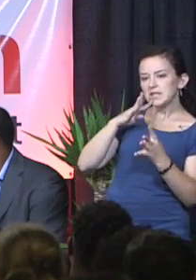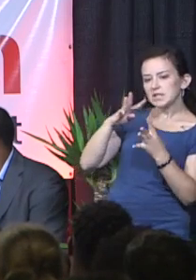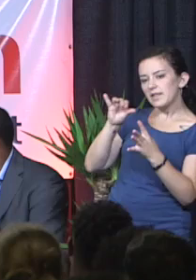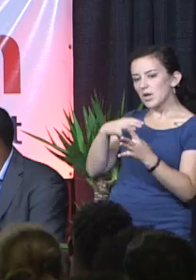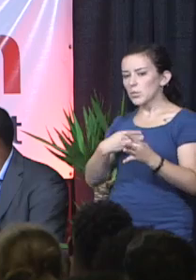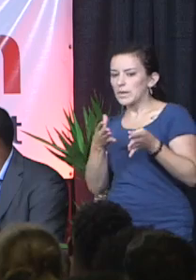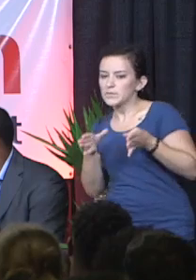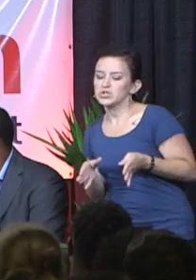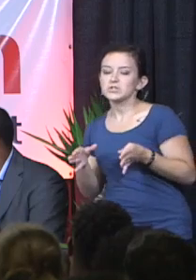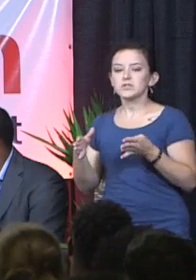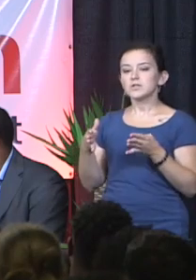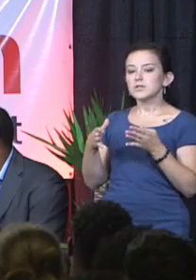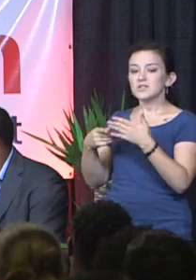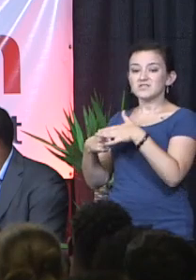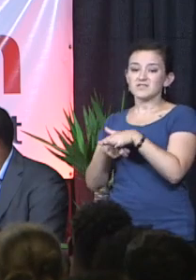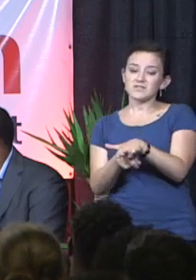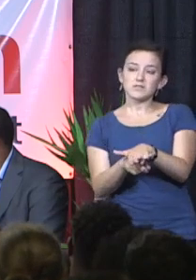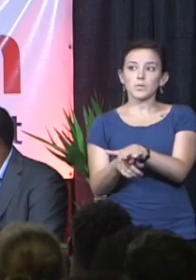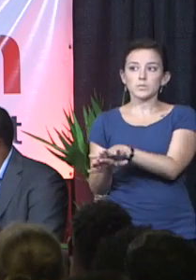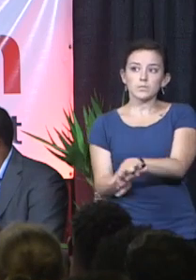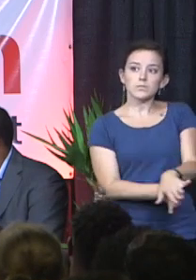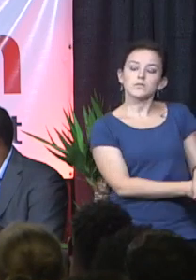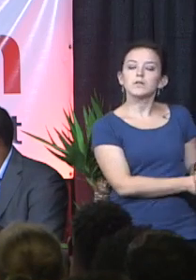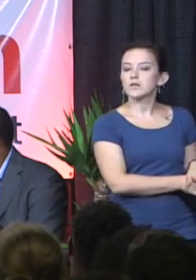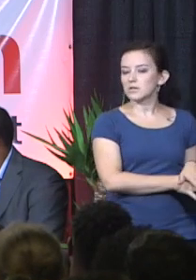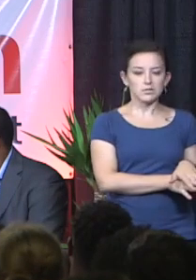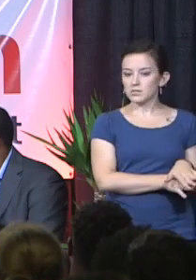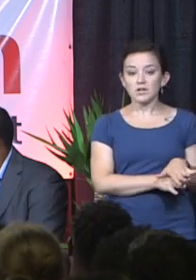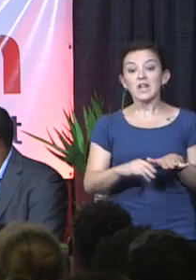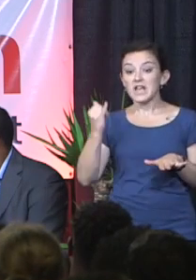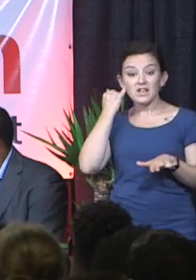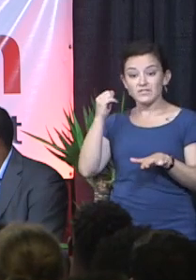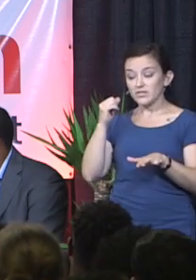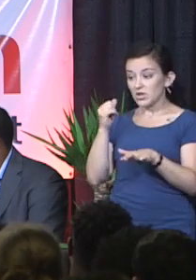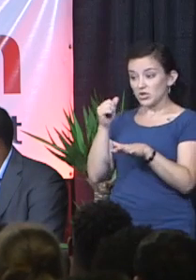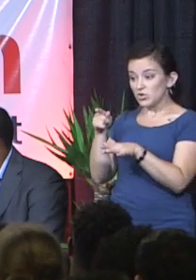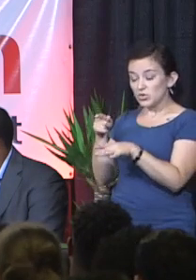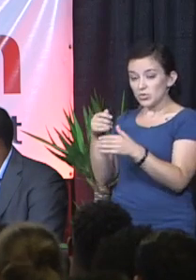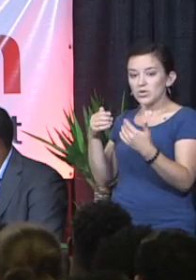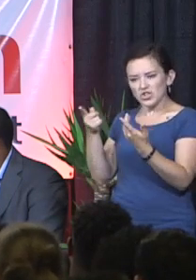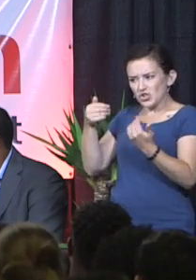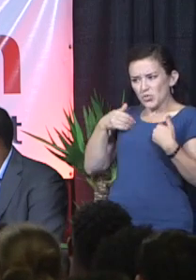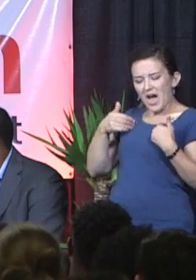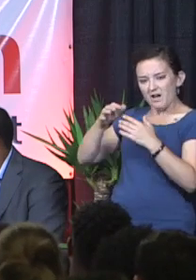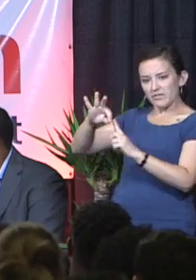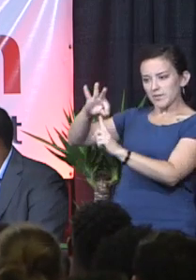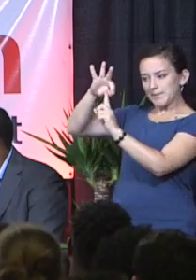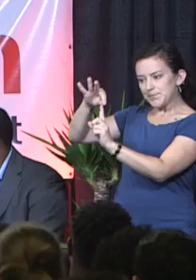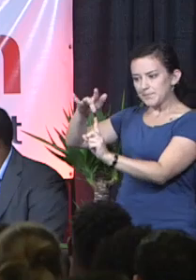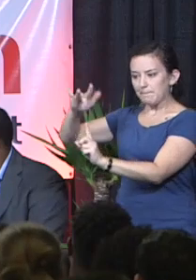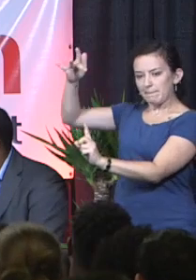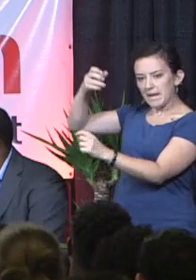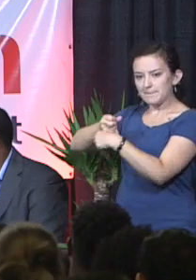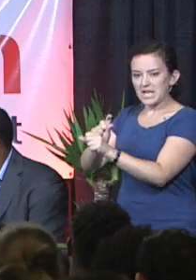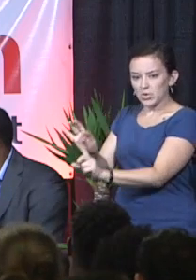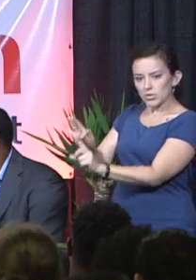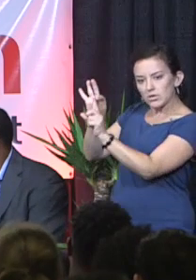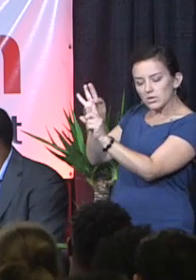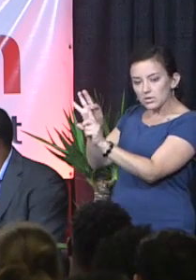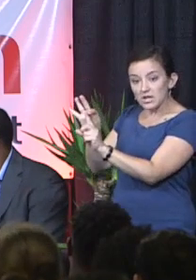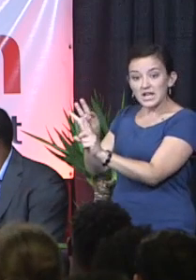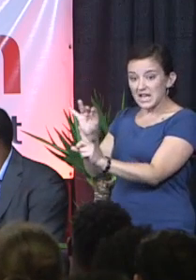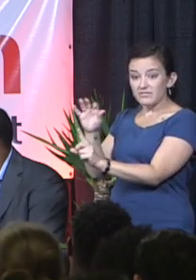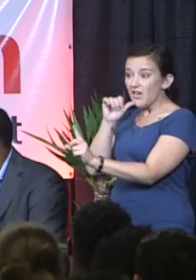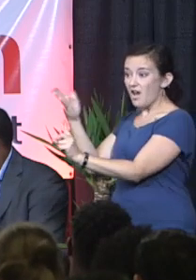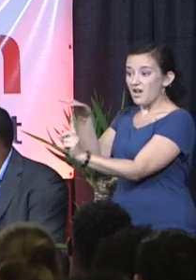if they do not bring the thing that makes them an individual to the tech table, we will replicate the exact same